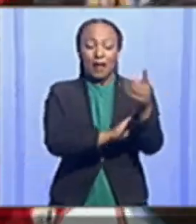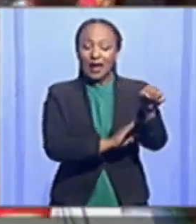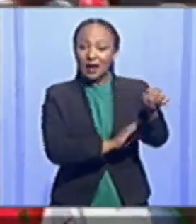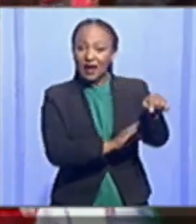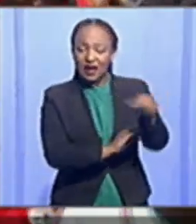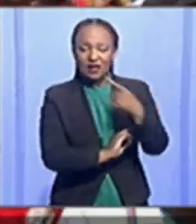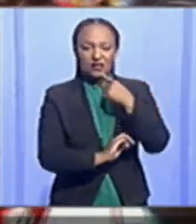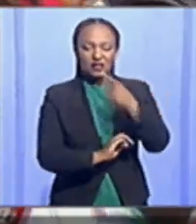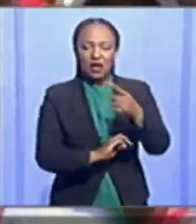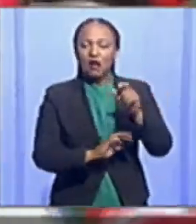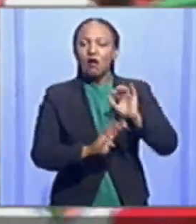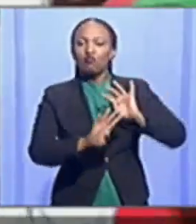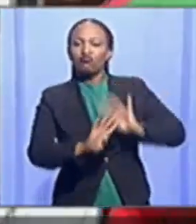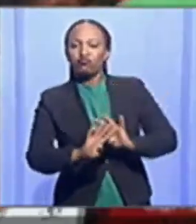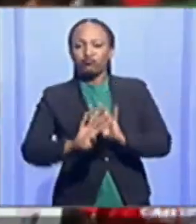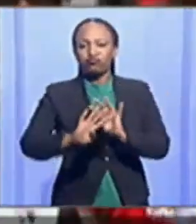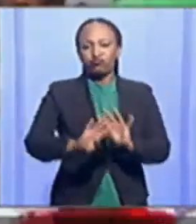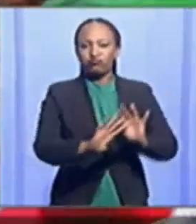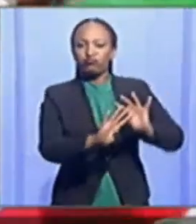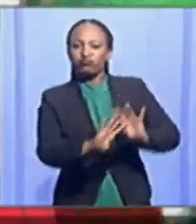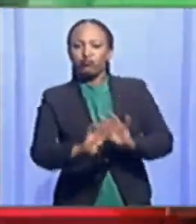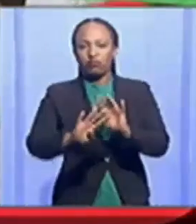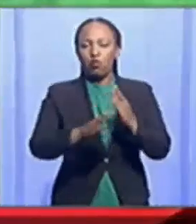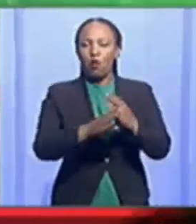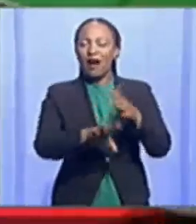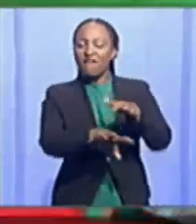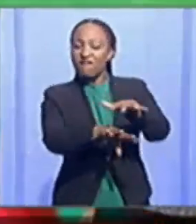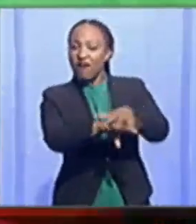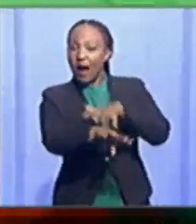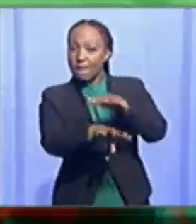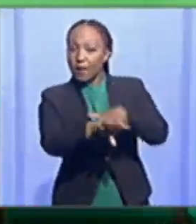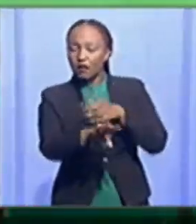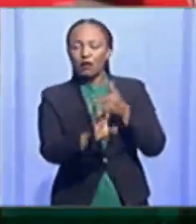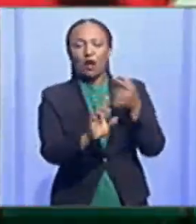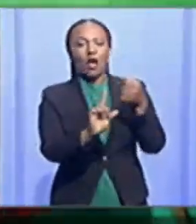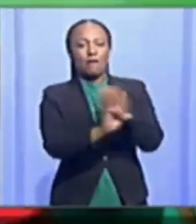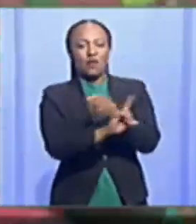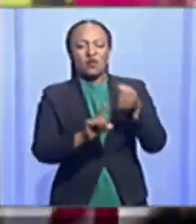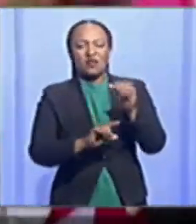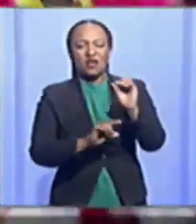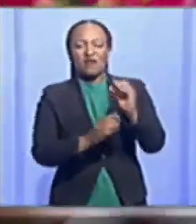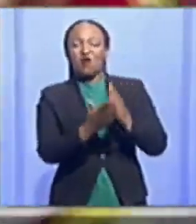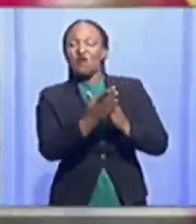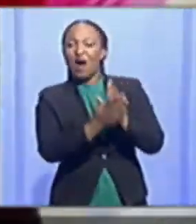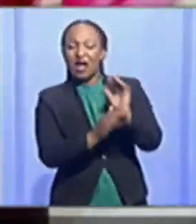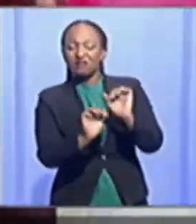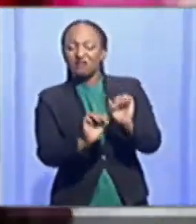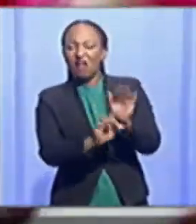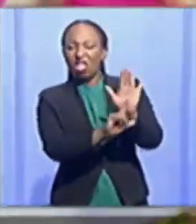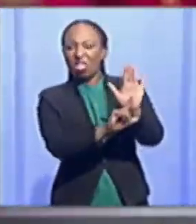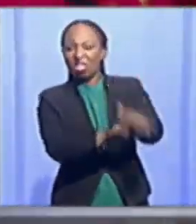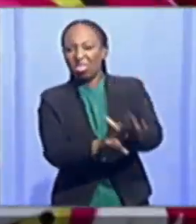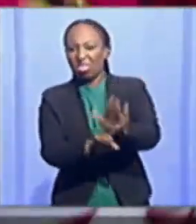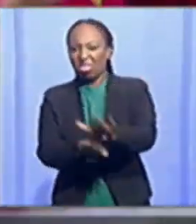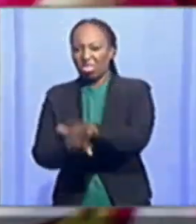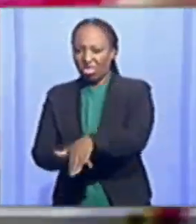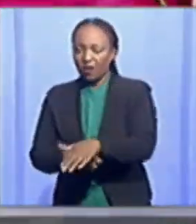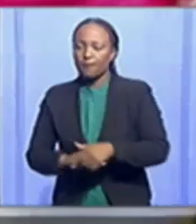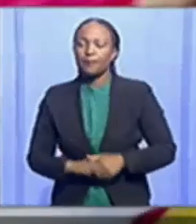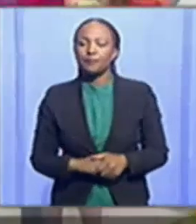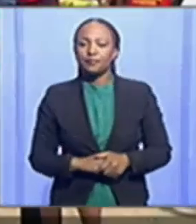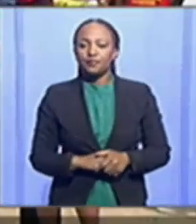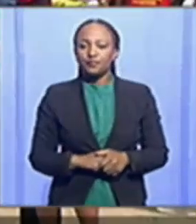yeo bašomi ba lefapheng la temo ba tlaišwago le ka moo ditokelo tša bona di gatakwago ka gona. Amongst the